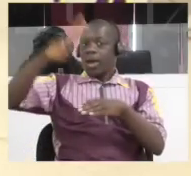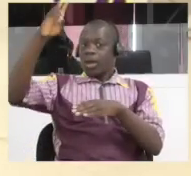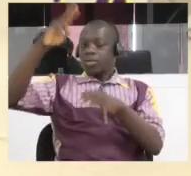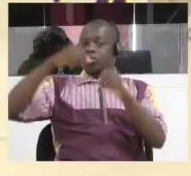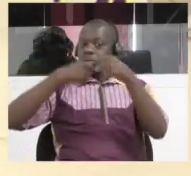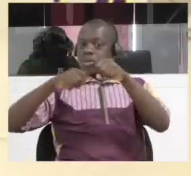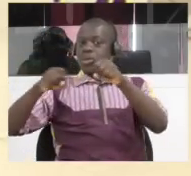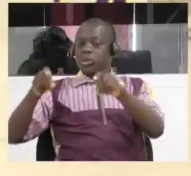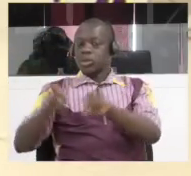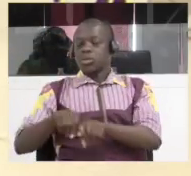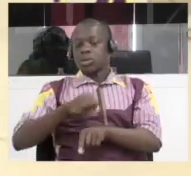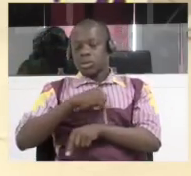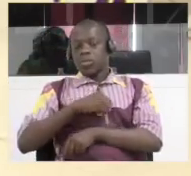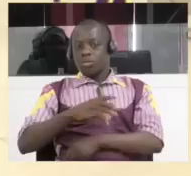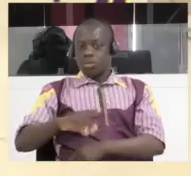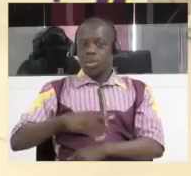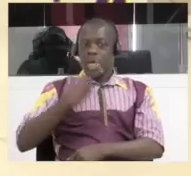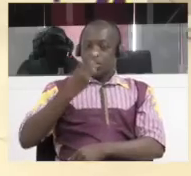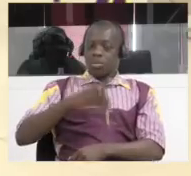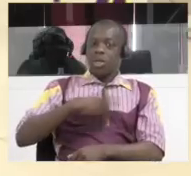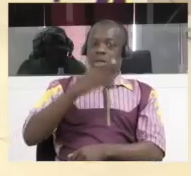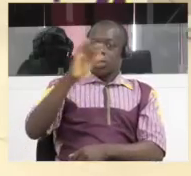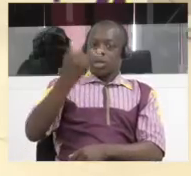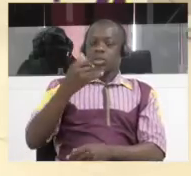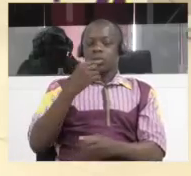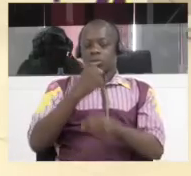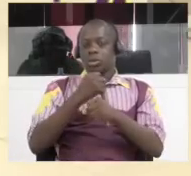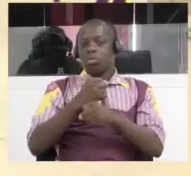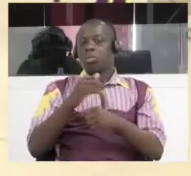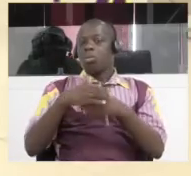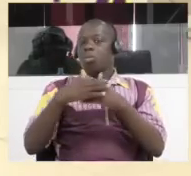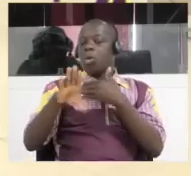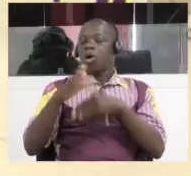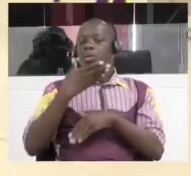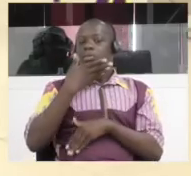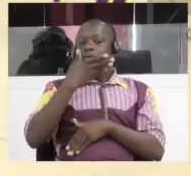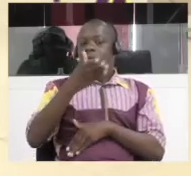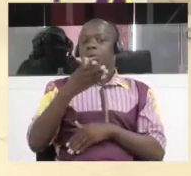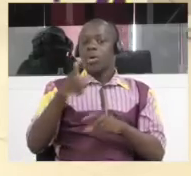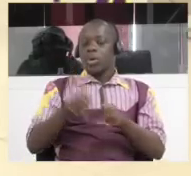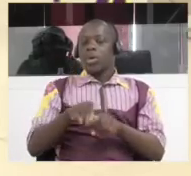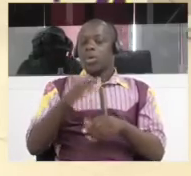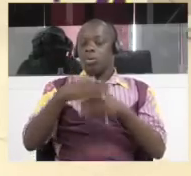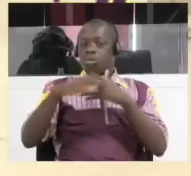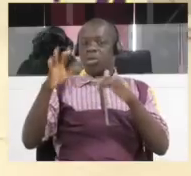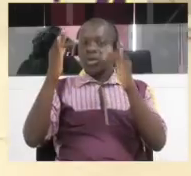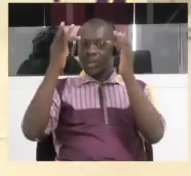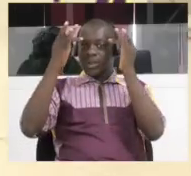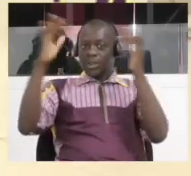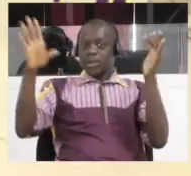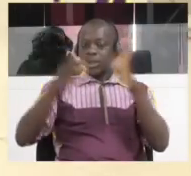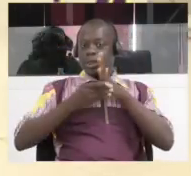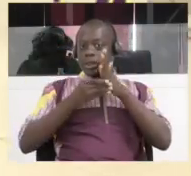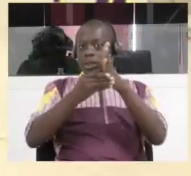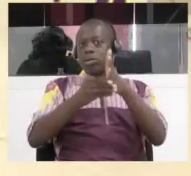pride ourselves that, yes, we were more infantry, we were more skilled as leaders of infantry soldiers